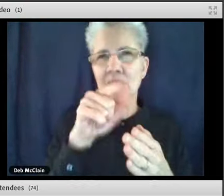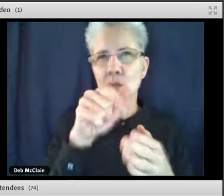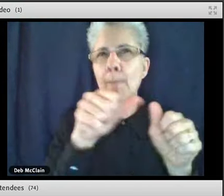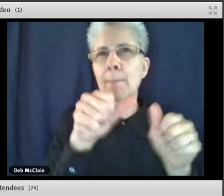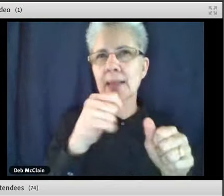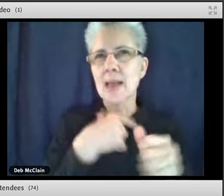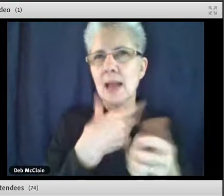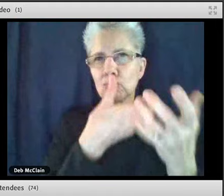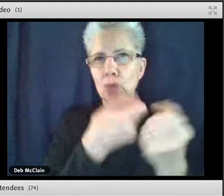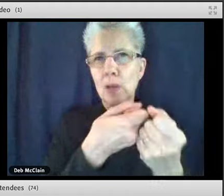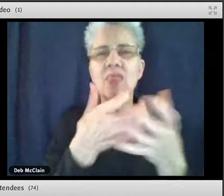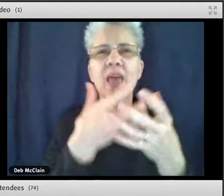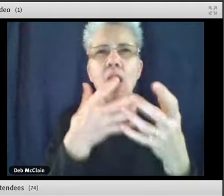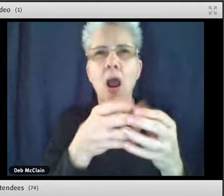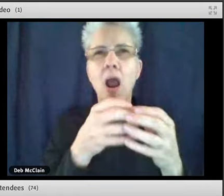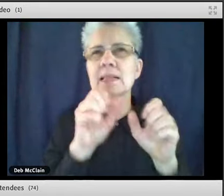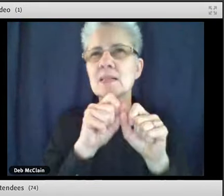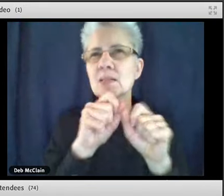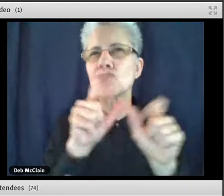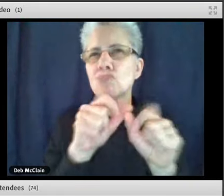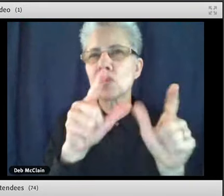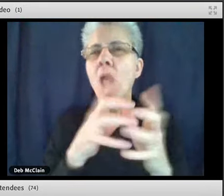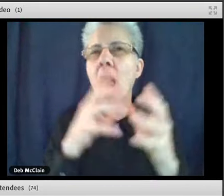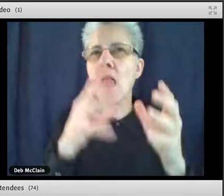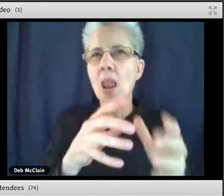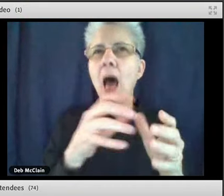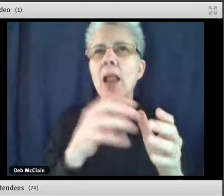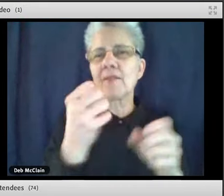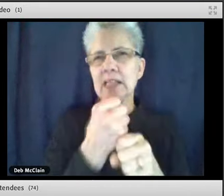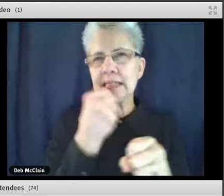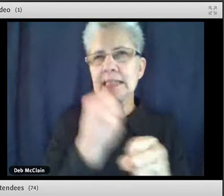out a ton of data on the statistics for coronavirus.